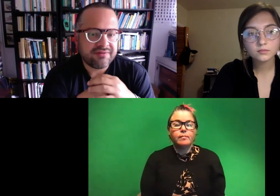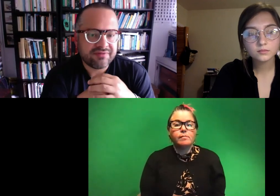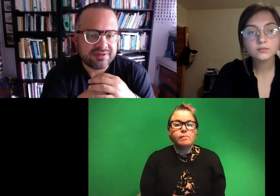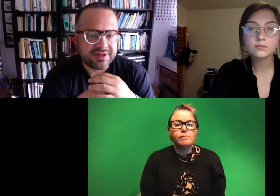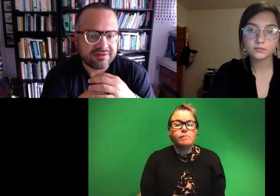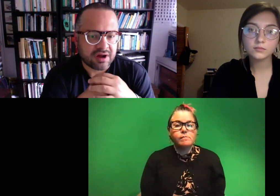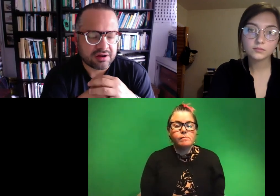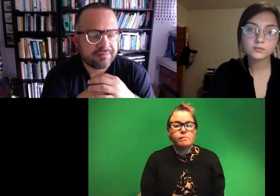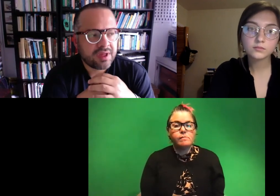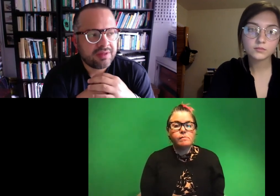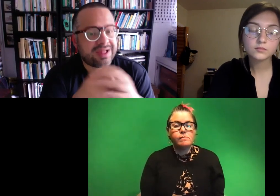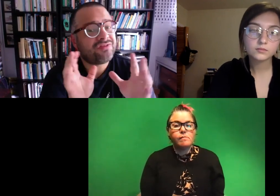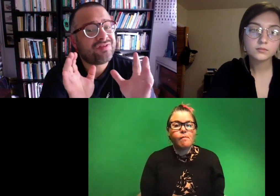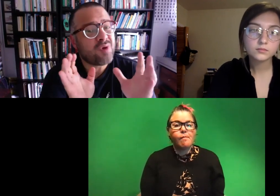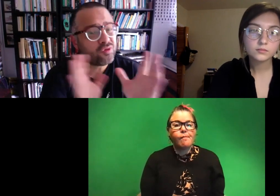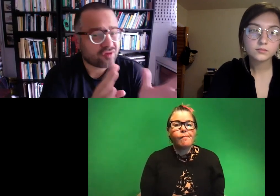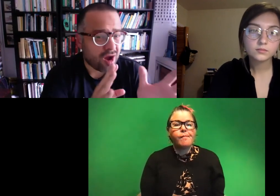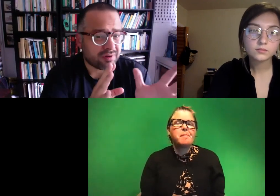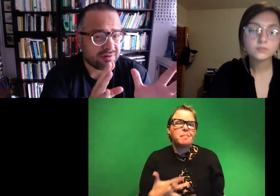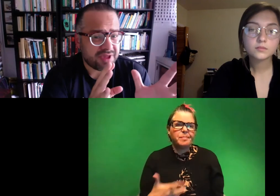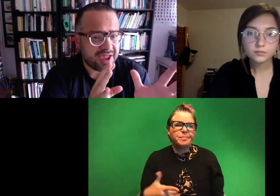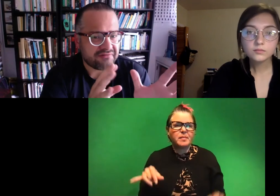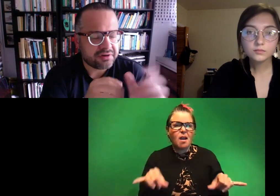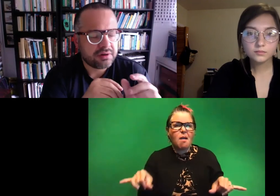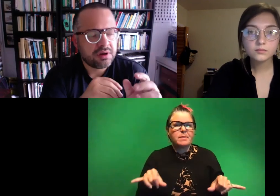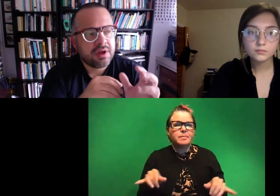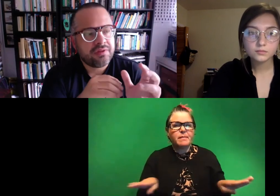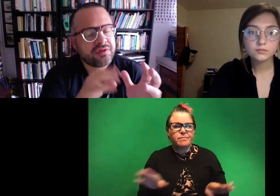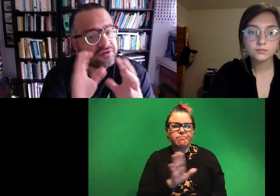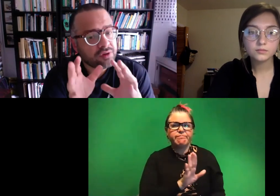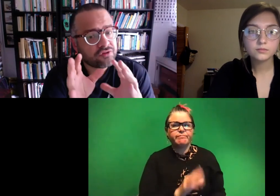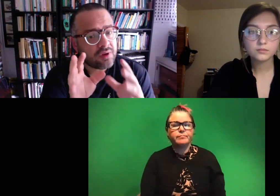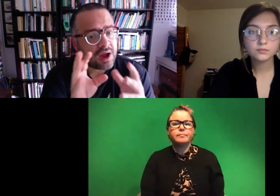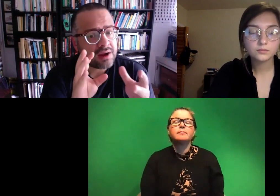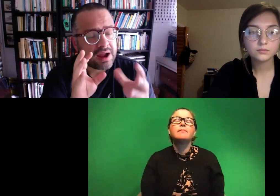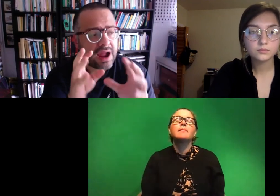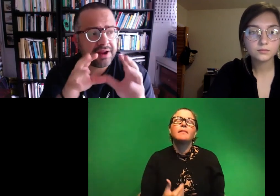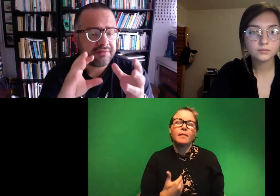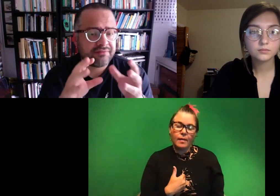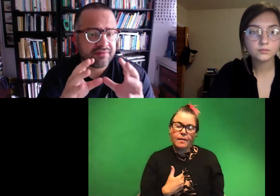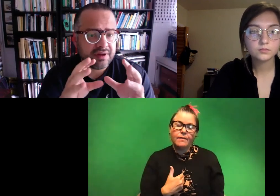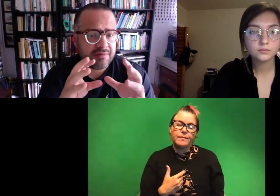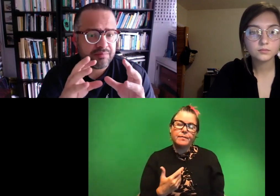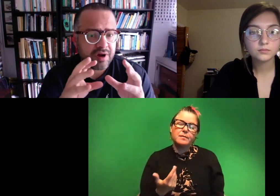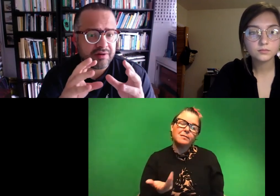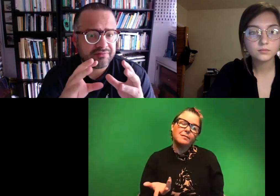also leave the dung. That's the most common behavior. There is also a kind